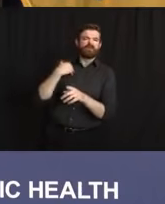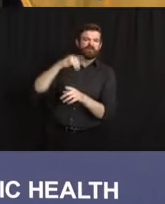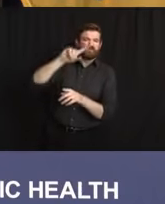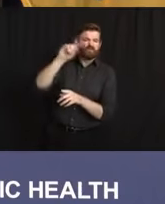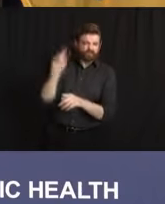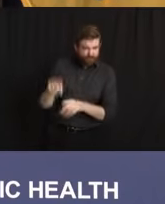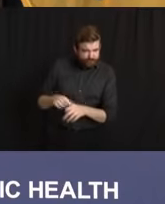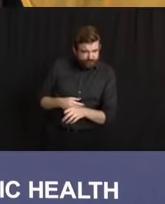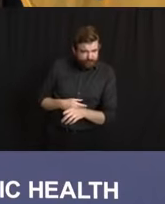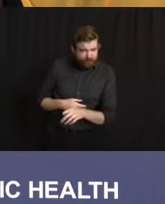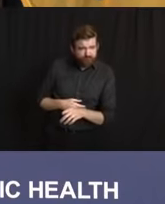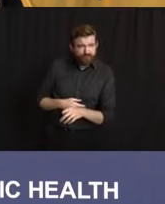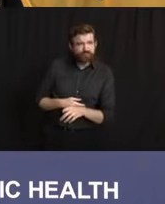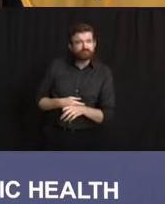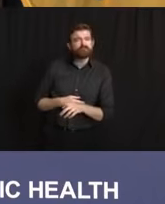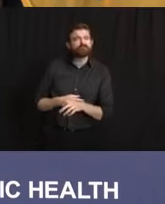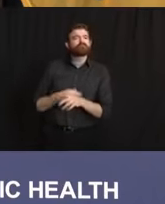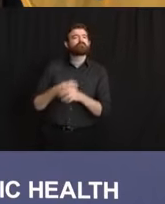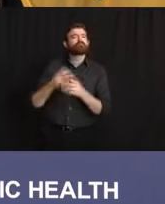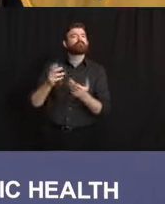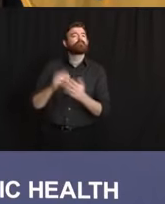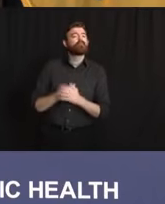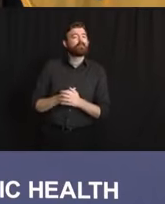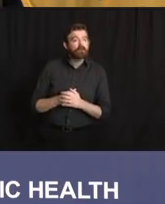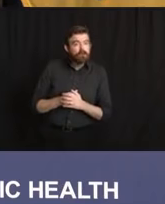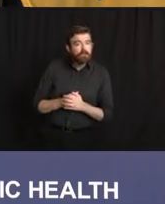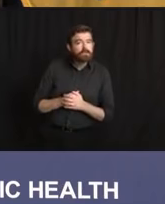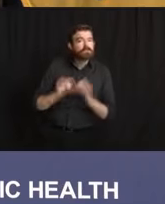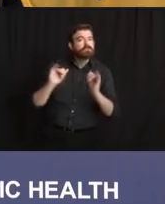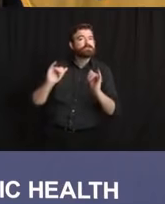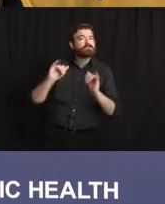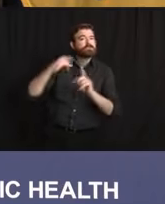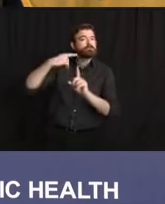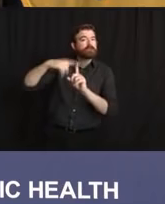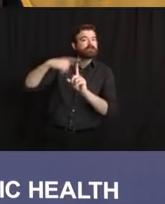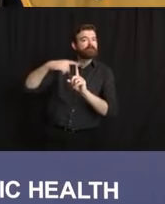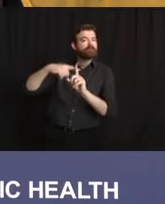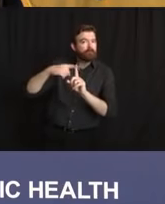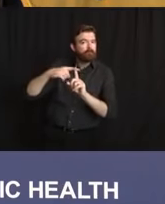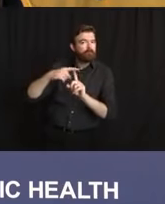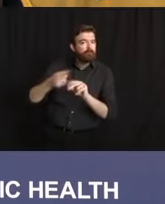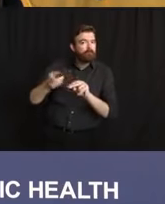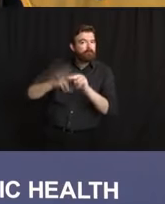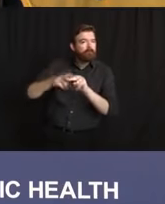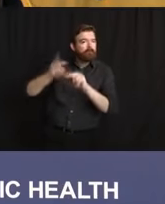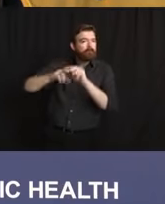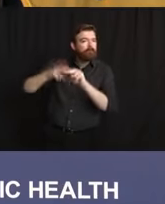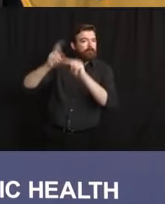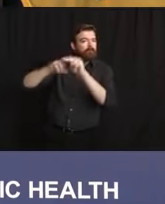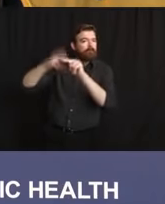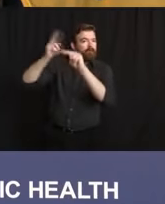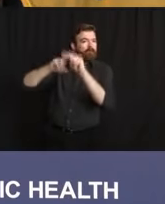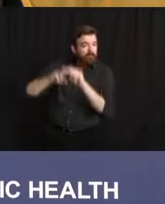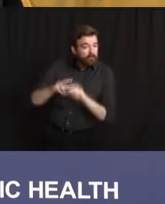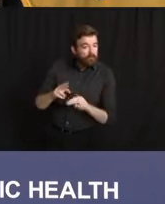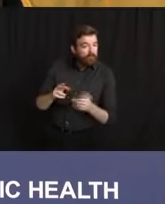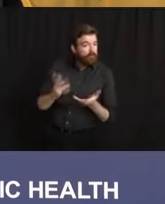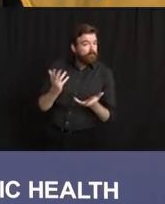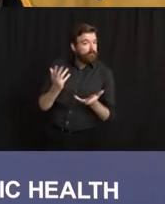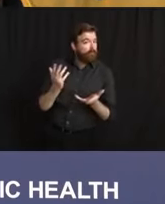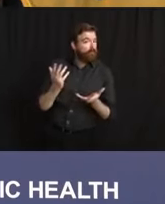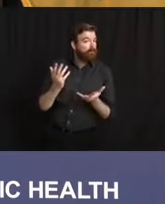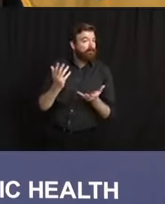cases, positive cases of COVID-19. Is there a magic number that we have to hit for you to start reversing some of the open policies that have been